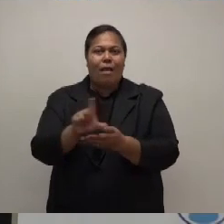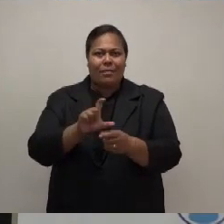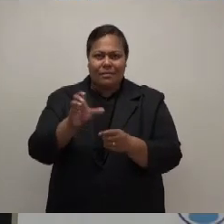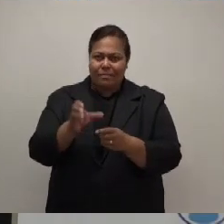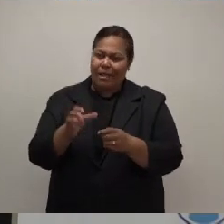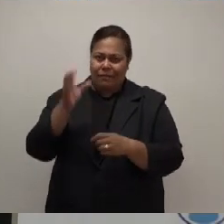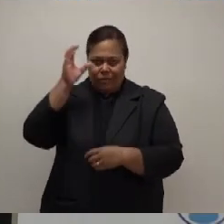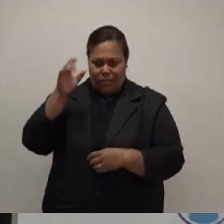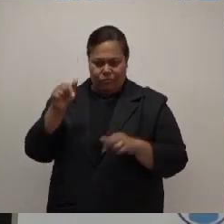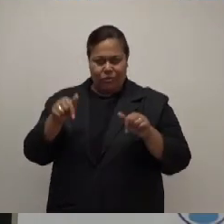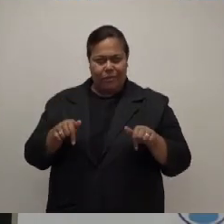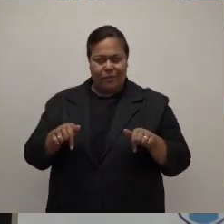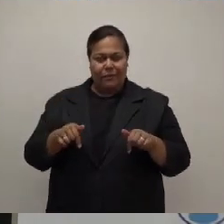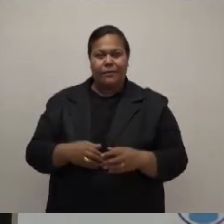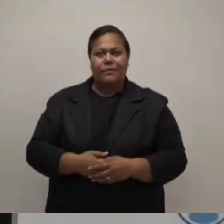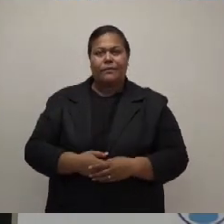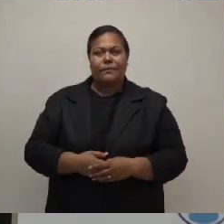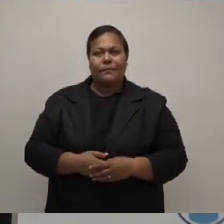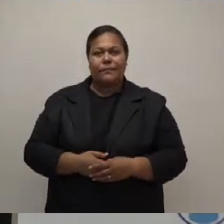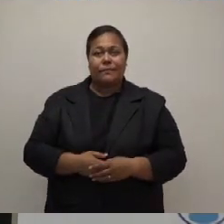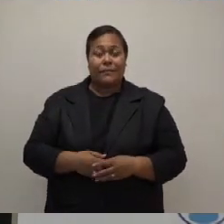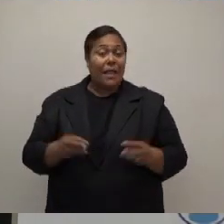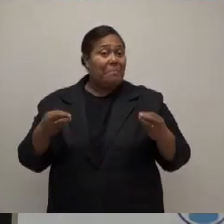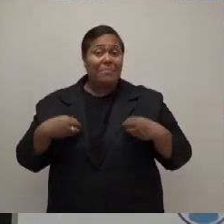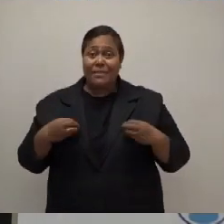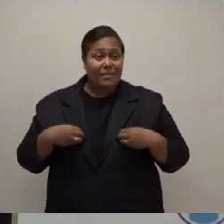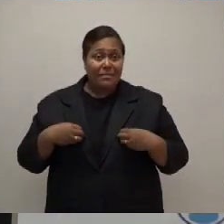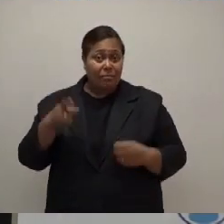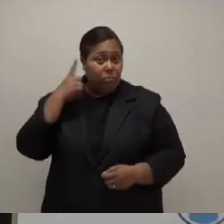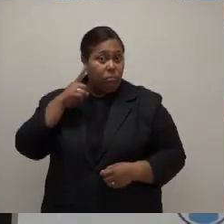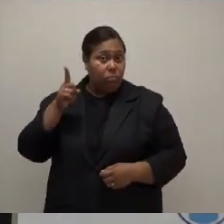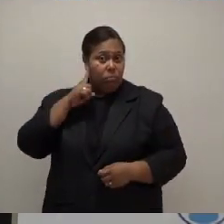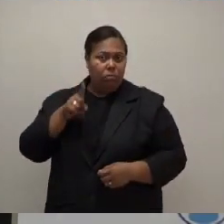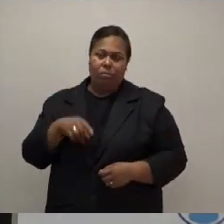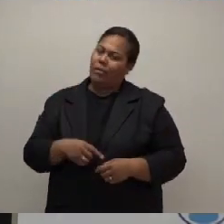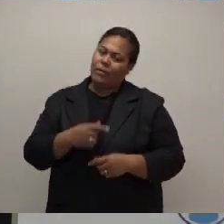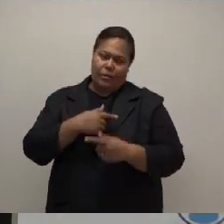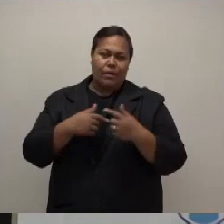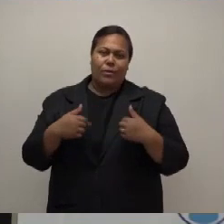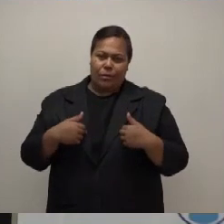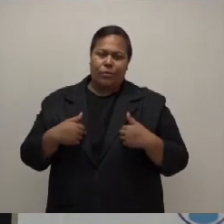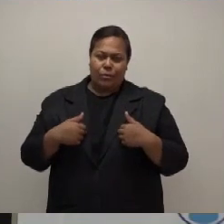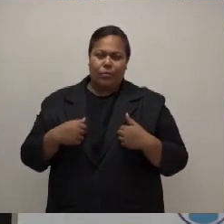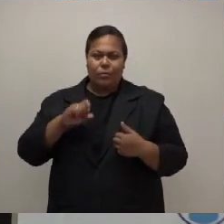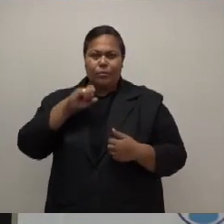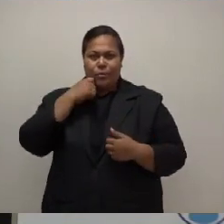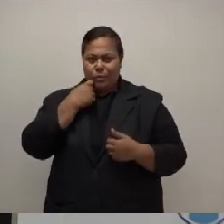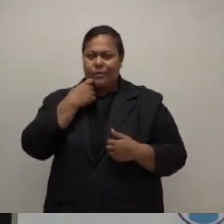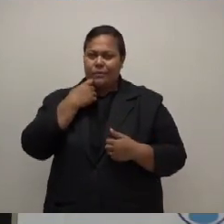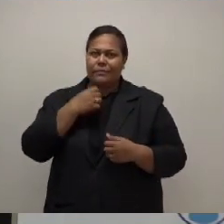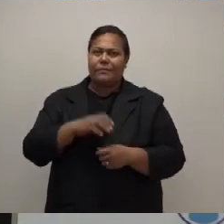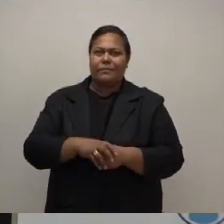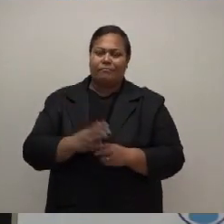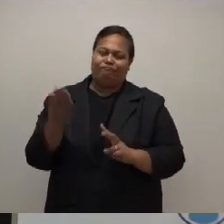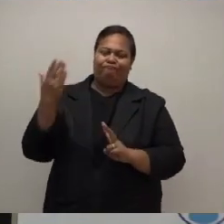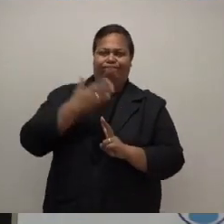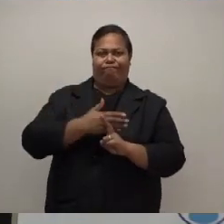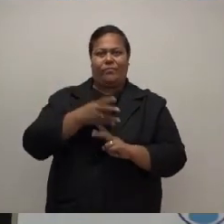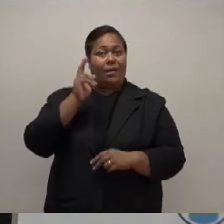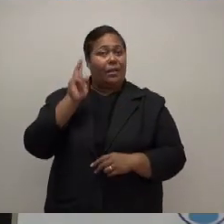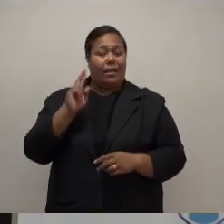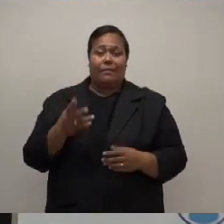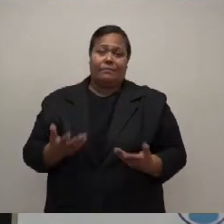country. But if businesses aren't complying, we won't hesitate to go back on the easing of restrictions.